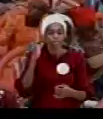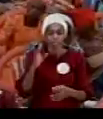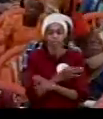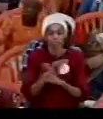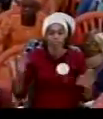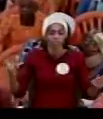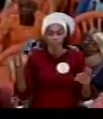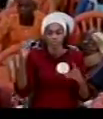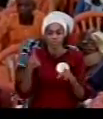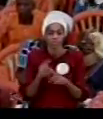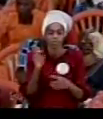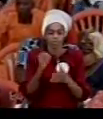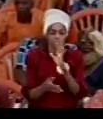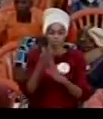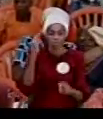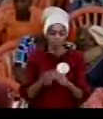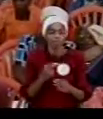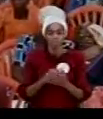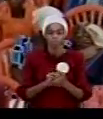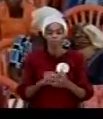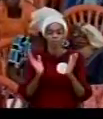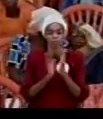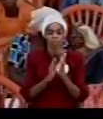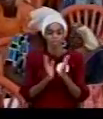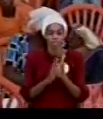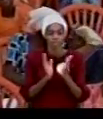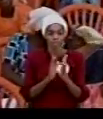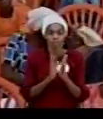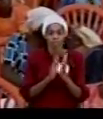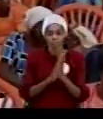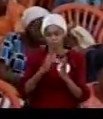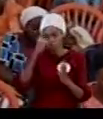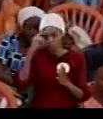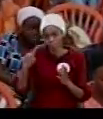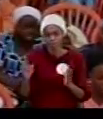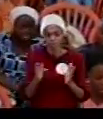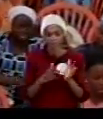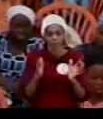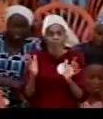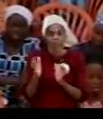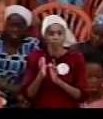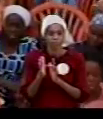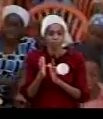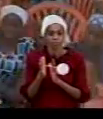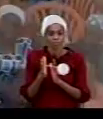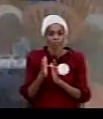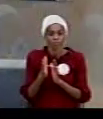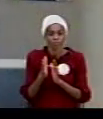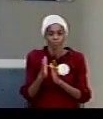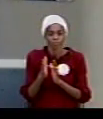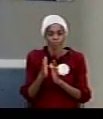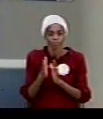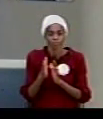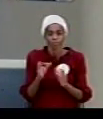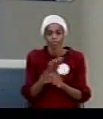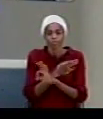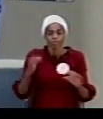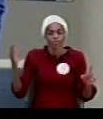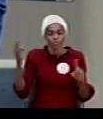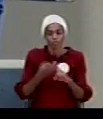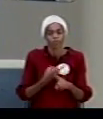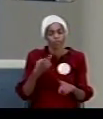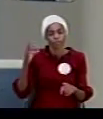name. Put your hands together for Jesus Christ, free. I'm freed indeed from masturbation,